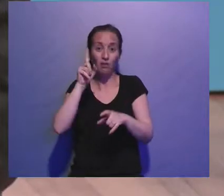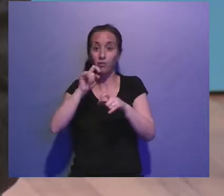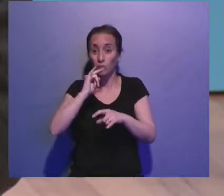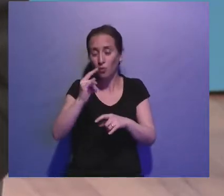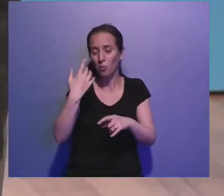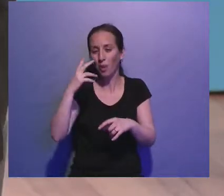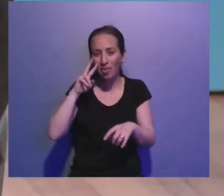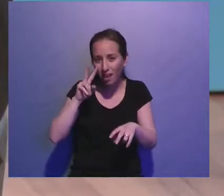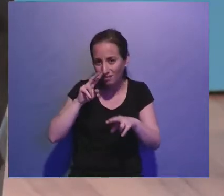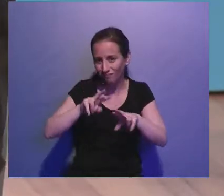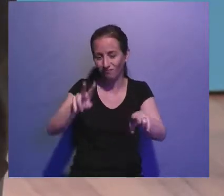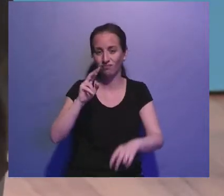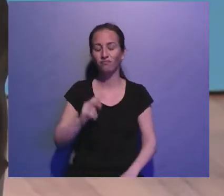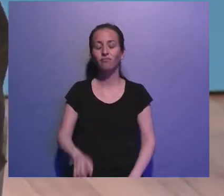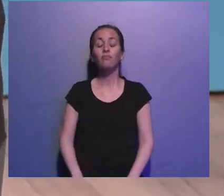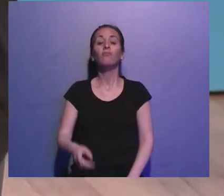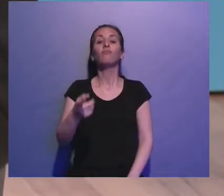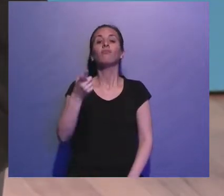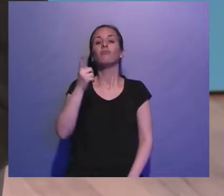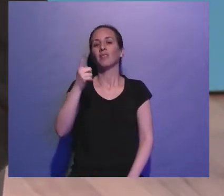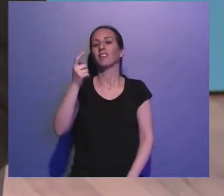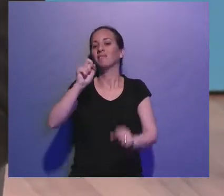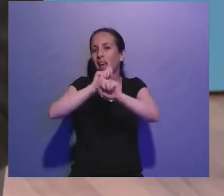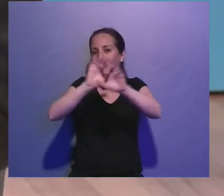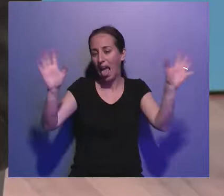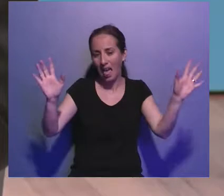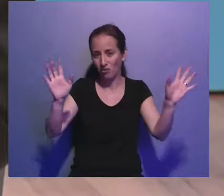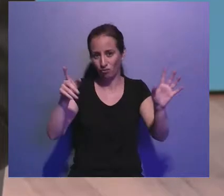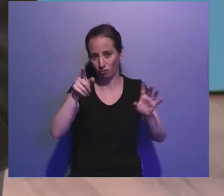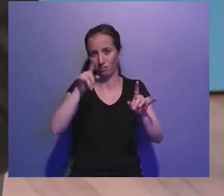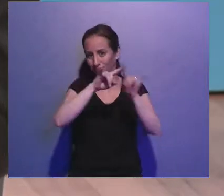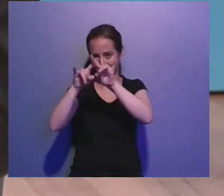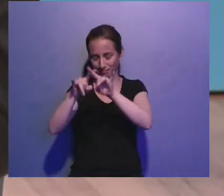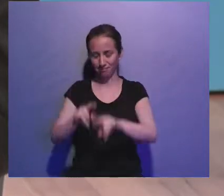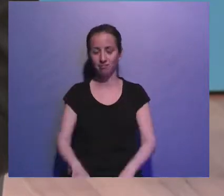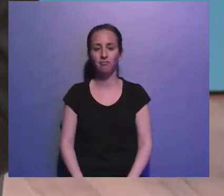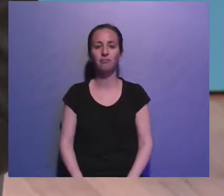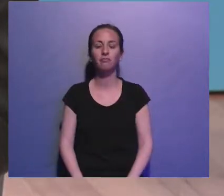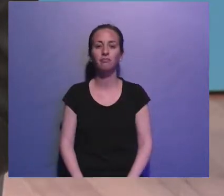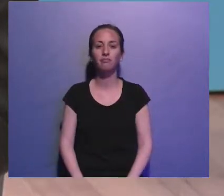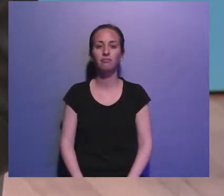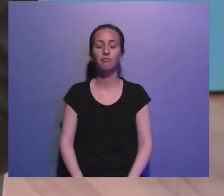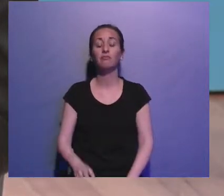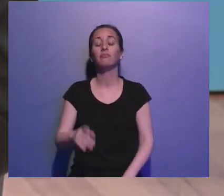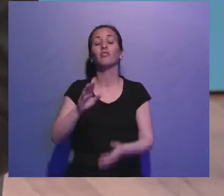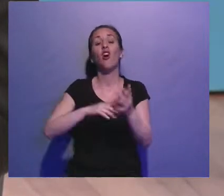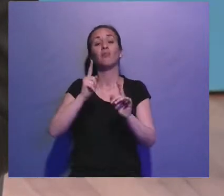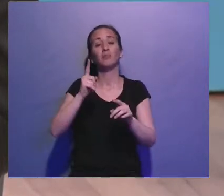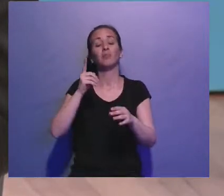www.gajujuy.gov.ar, and you can have access to this portal and look at the details of